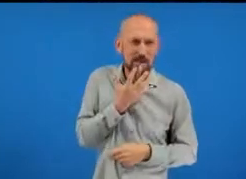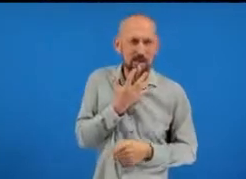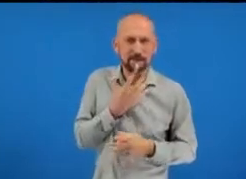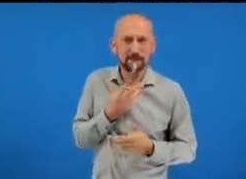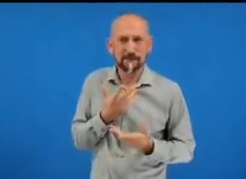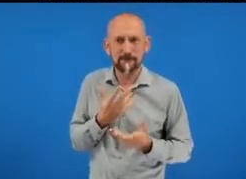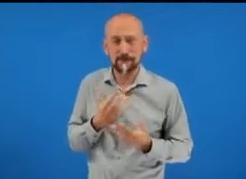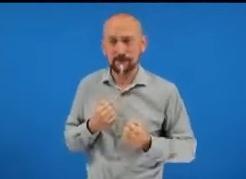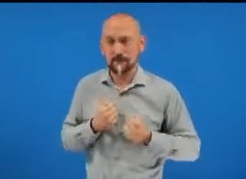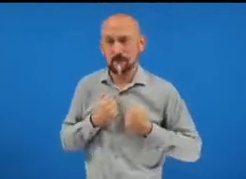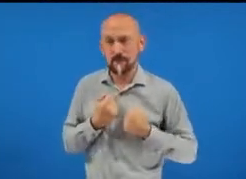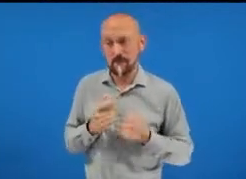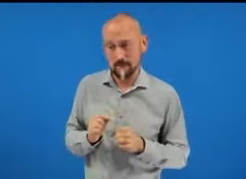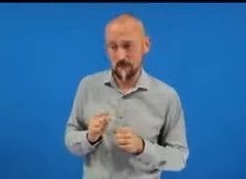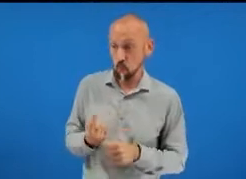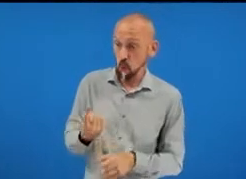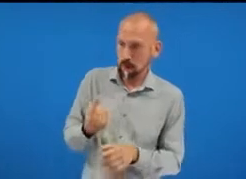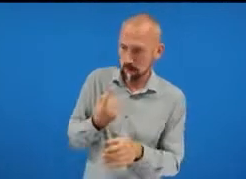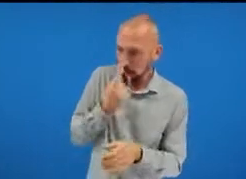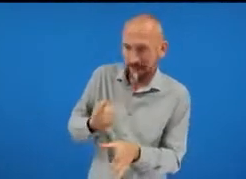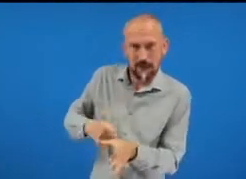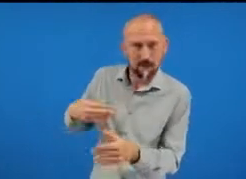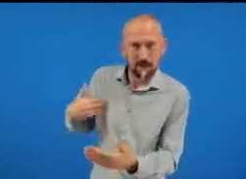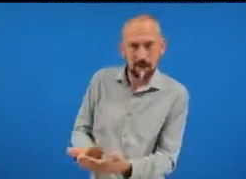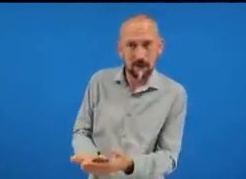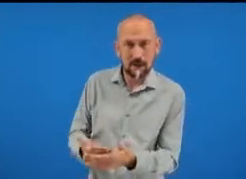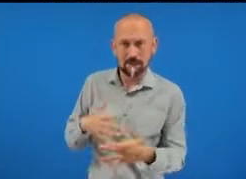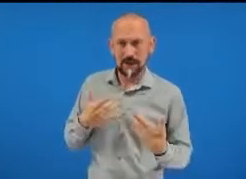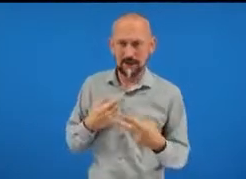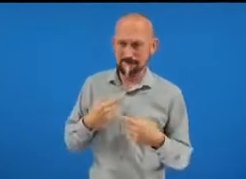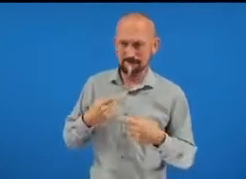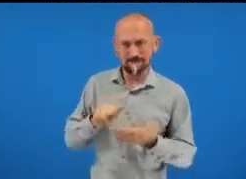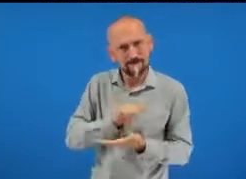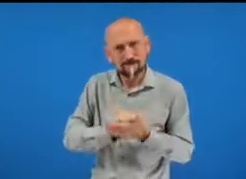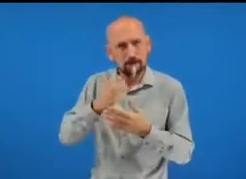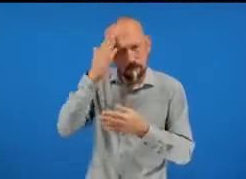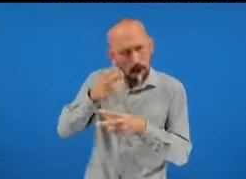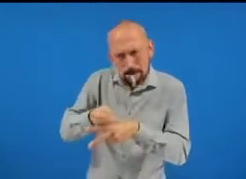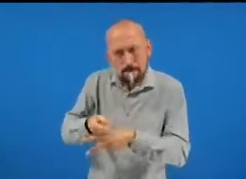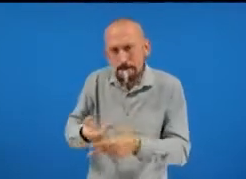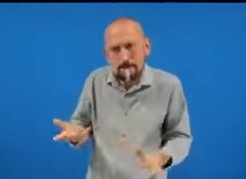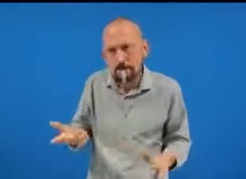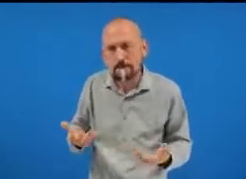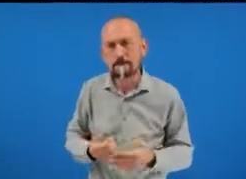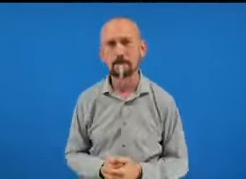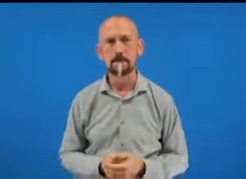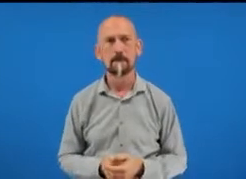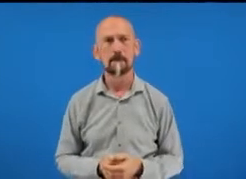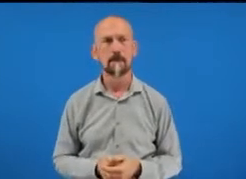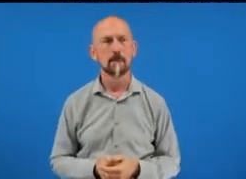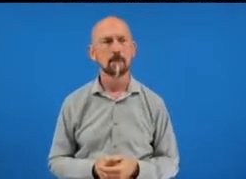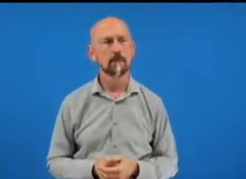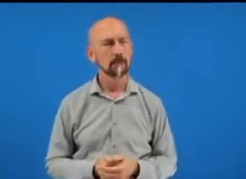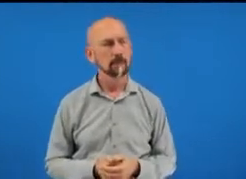for the first year of his life. This is the kind of mum I've been, you know. Yeah. And it sounds like those have been